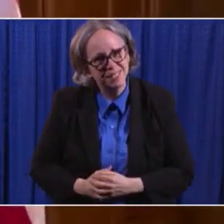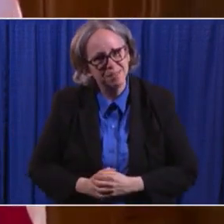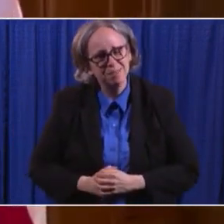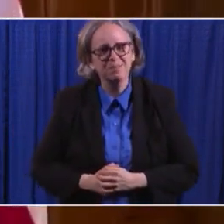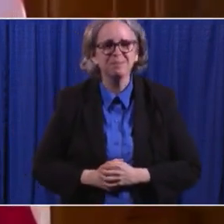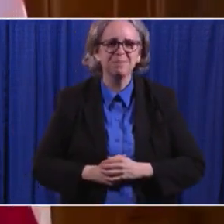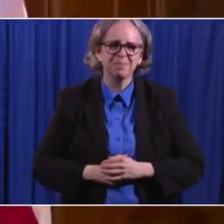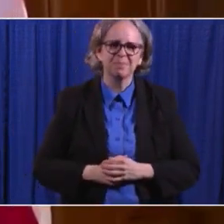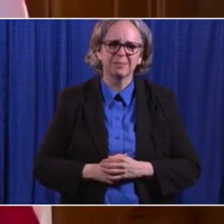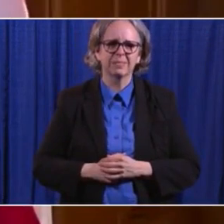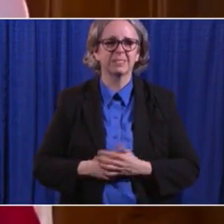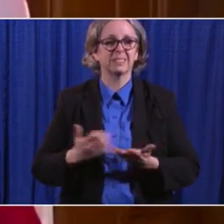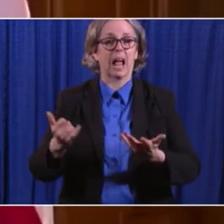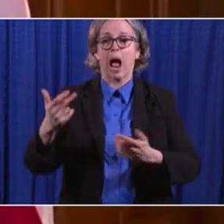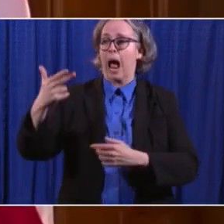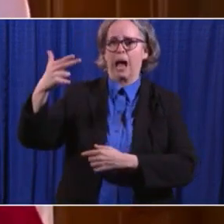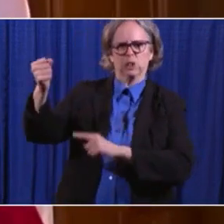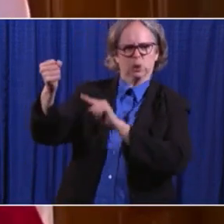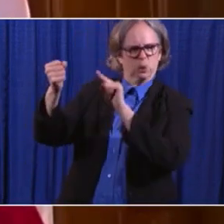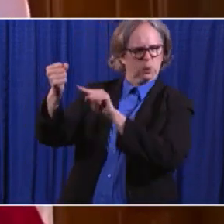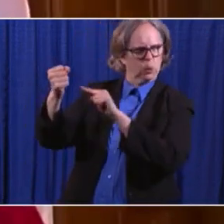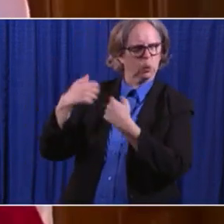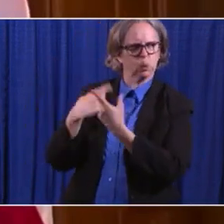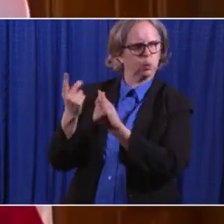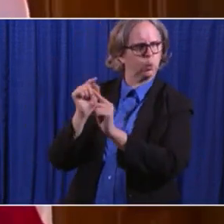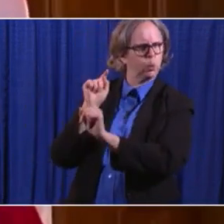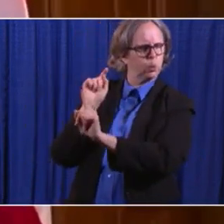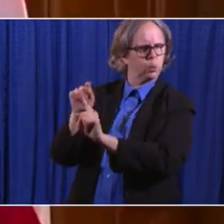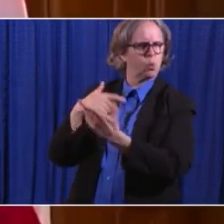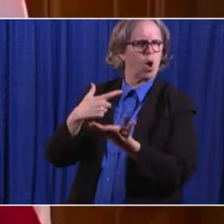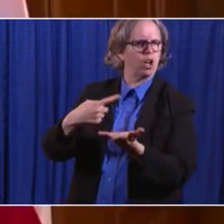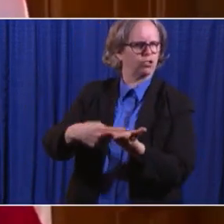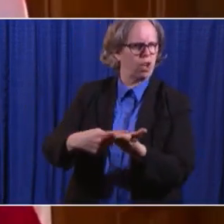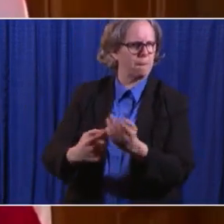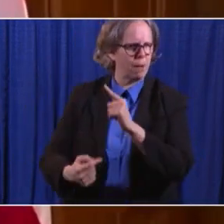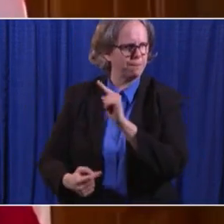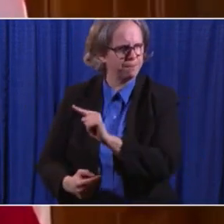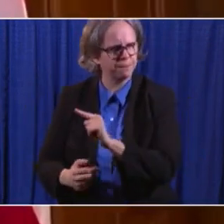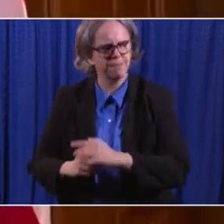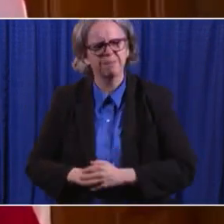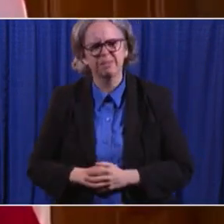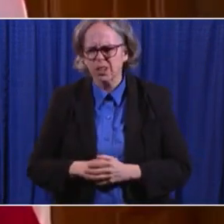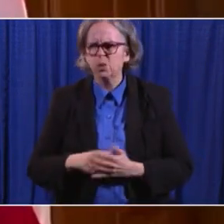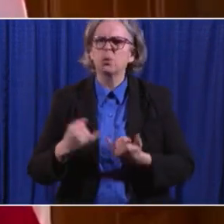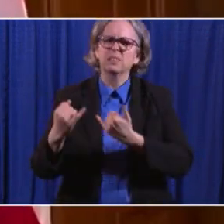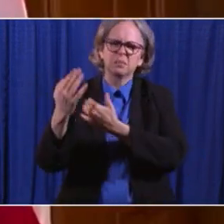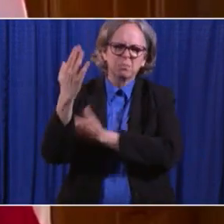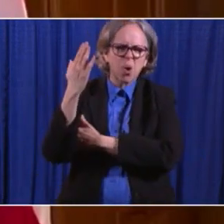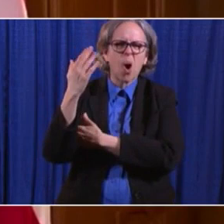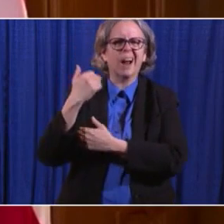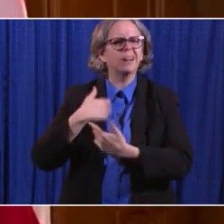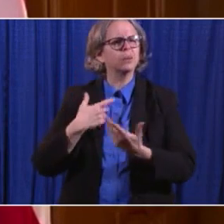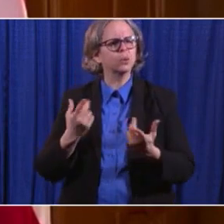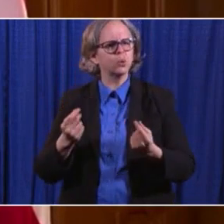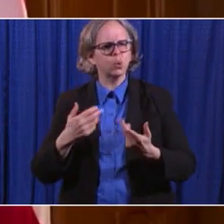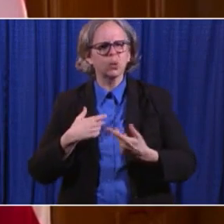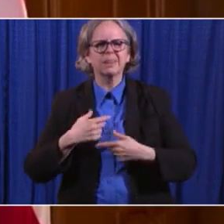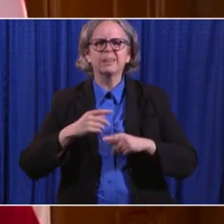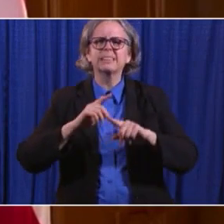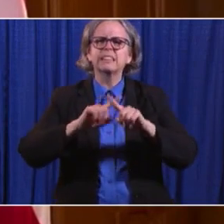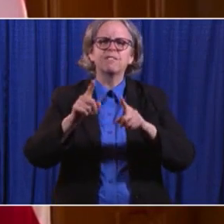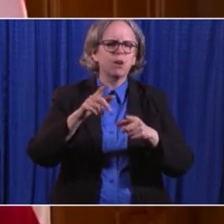This morning, I spoke to our local health departments, as I do every Monday morning. It's mostly listening more than it